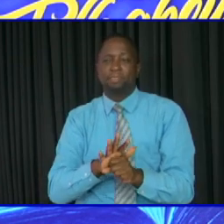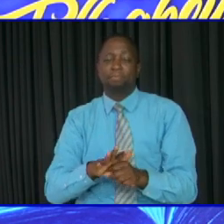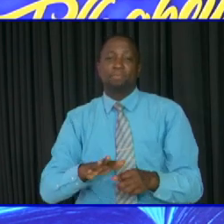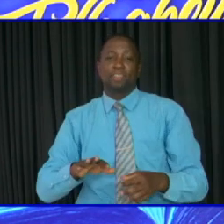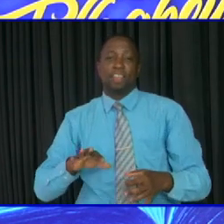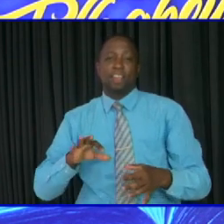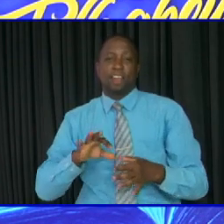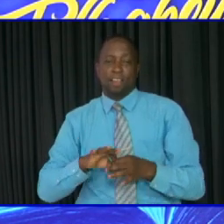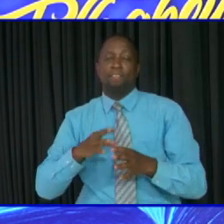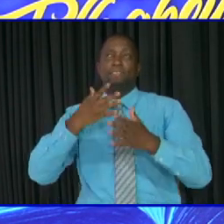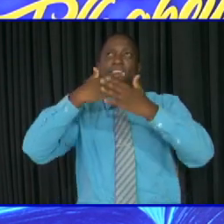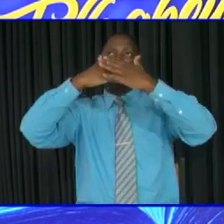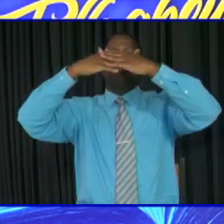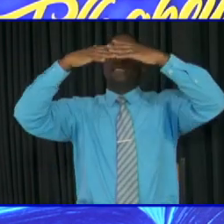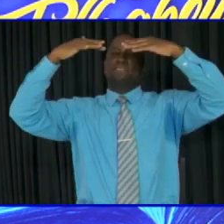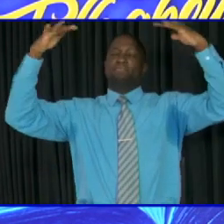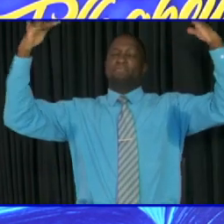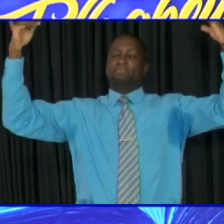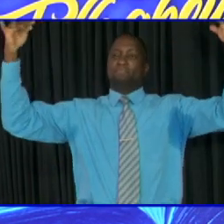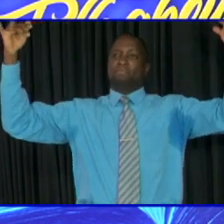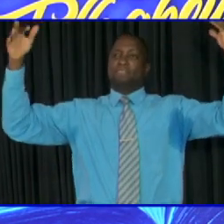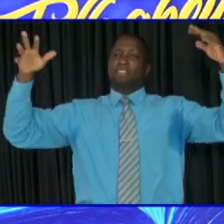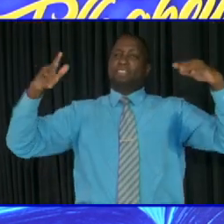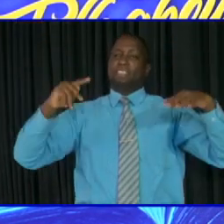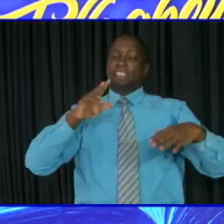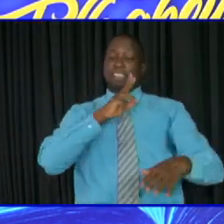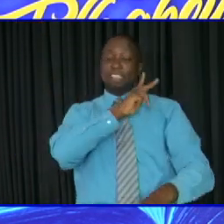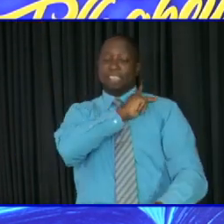promise of heaven, the